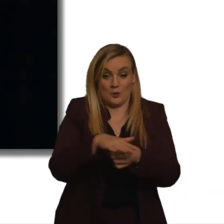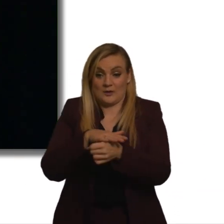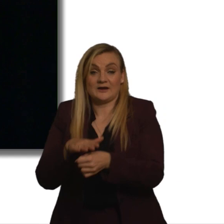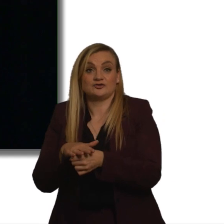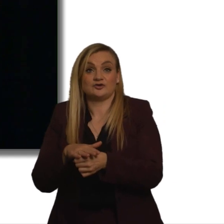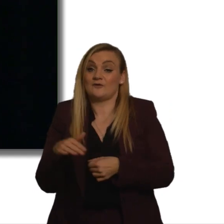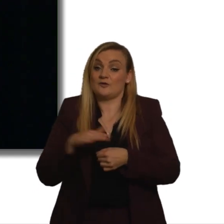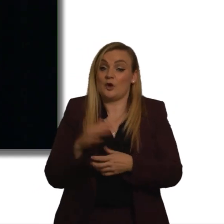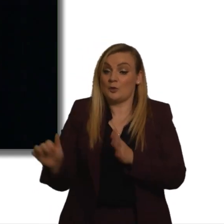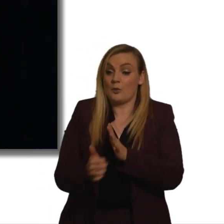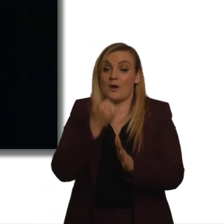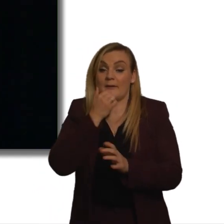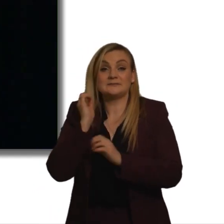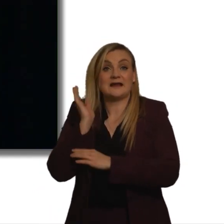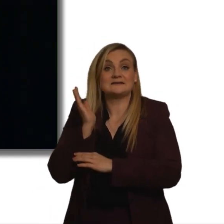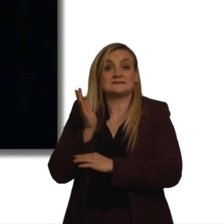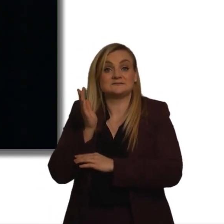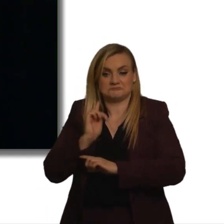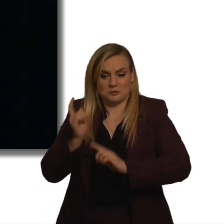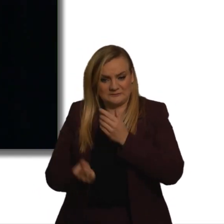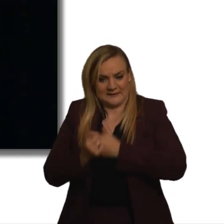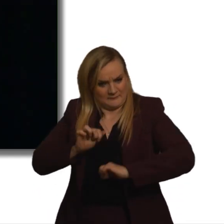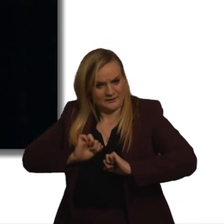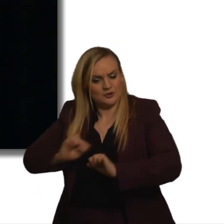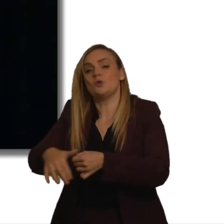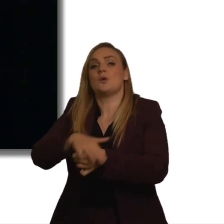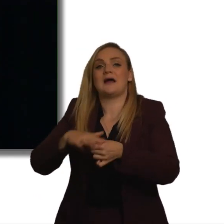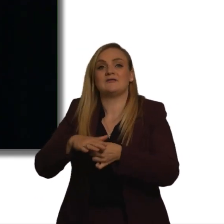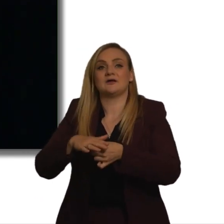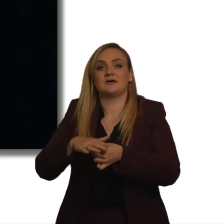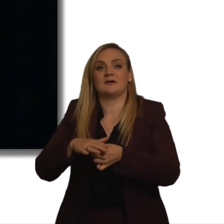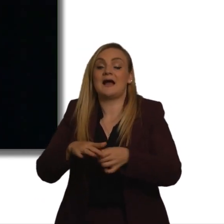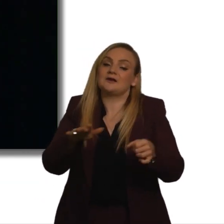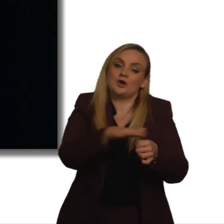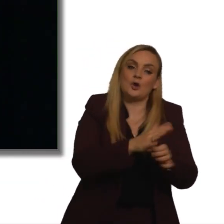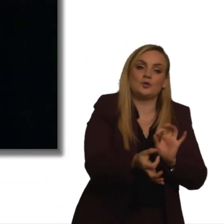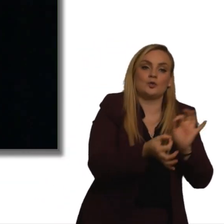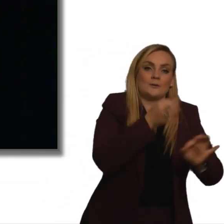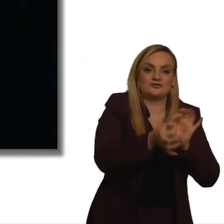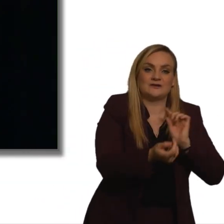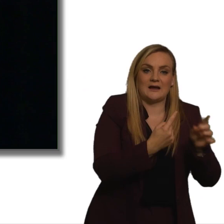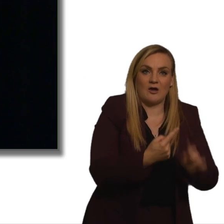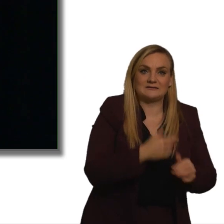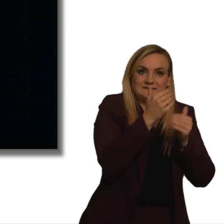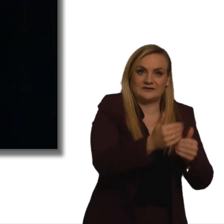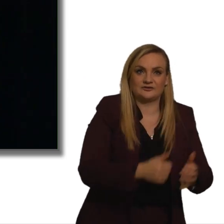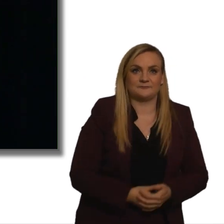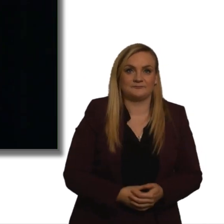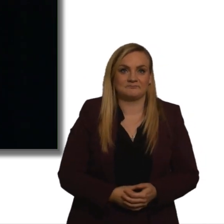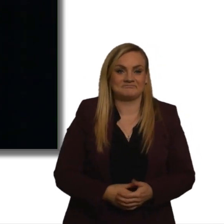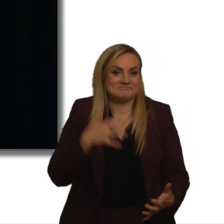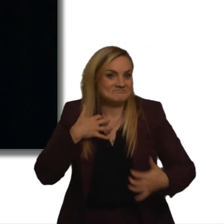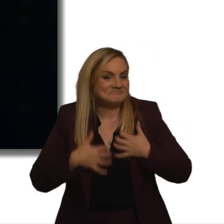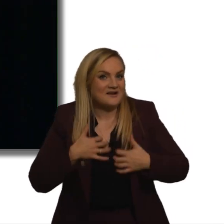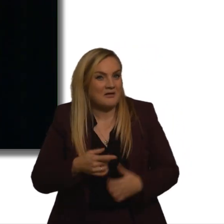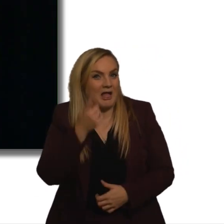local updates on what's been happening in your areas and for a local question and answer session. And we